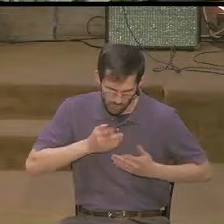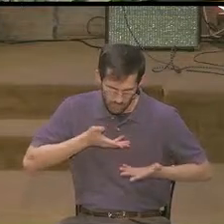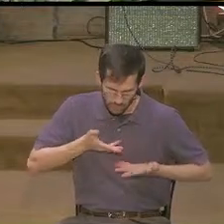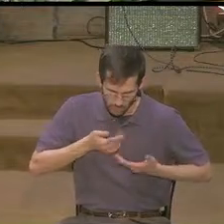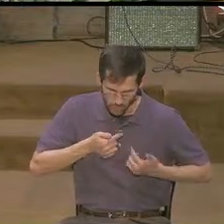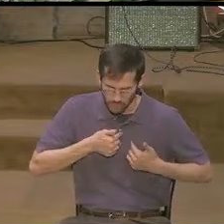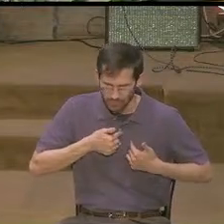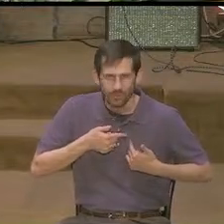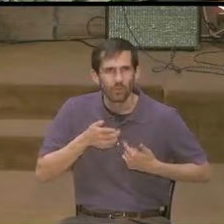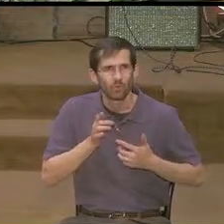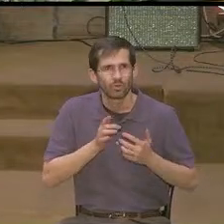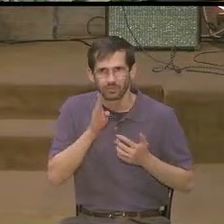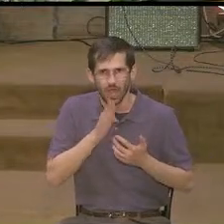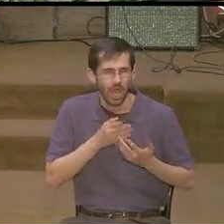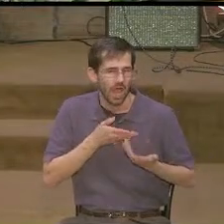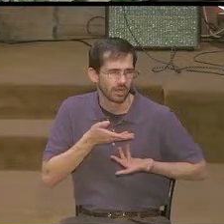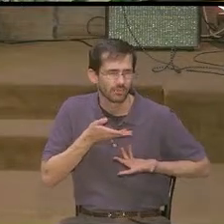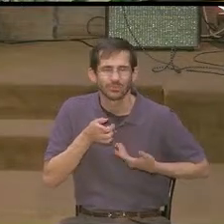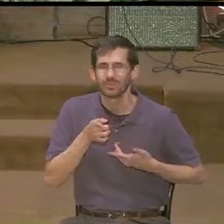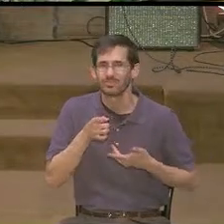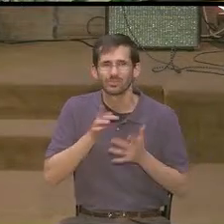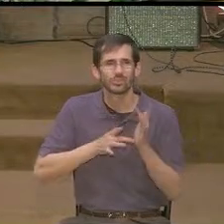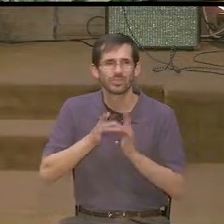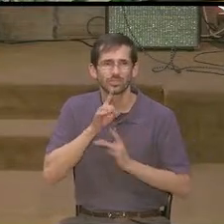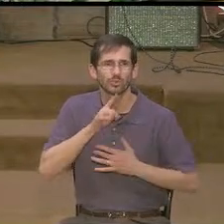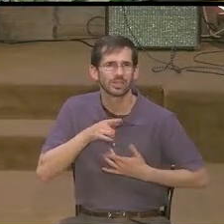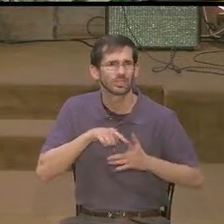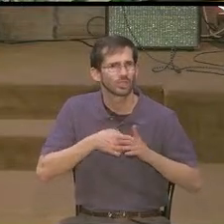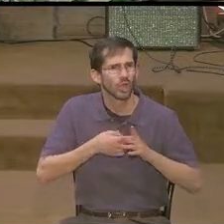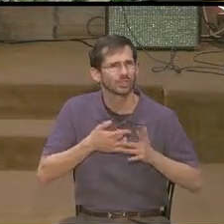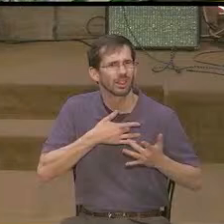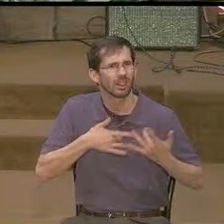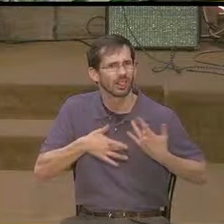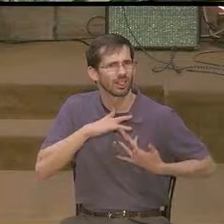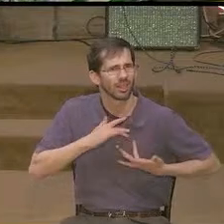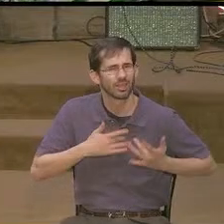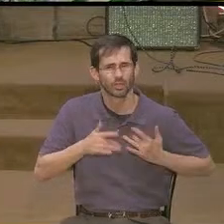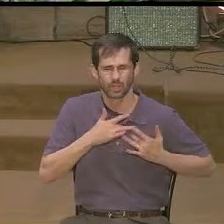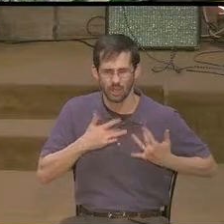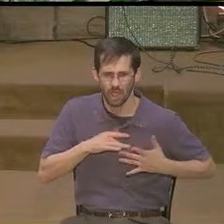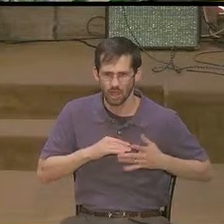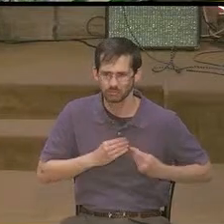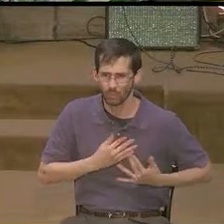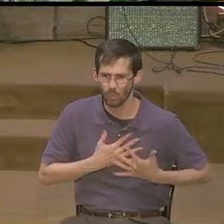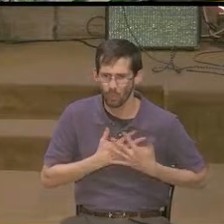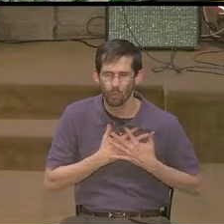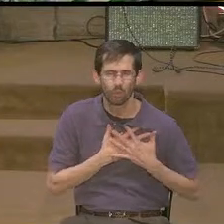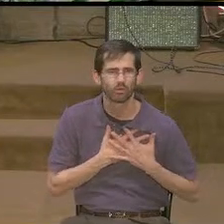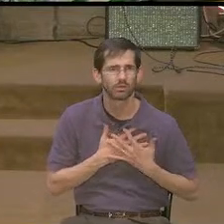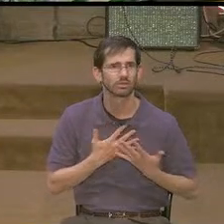you, or Jesus begins to minister to you? Your heart starts to burn.